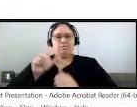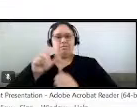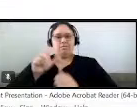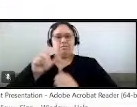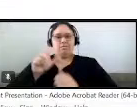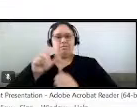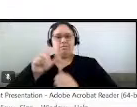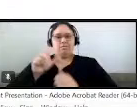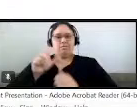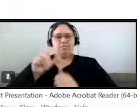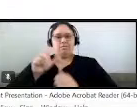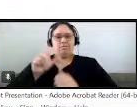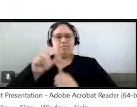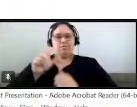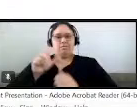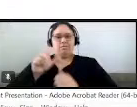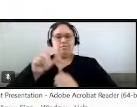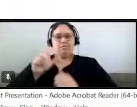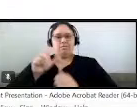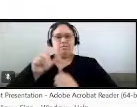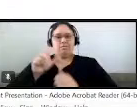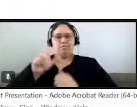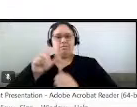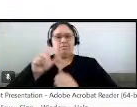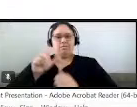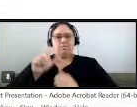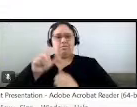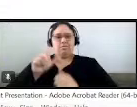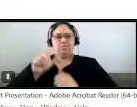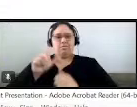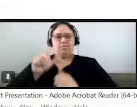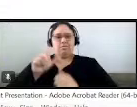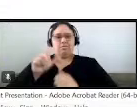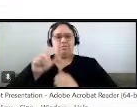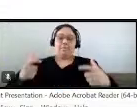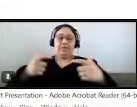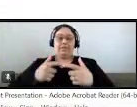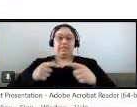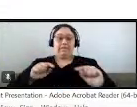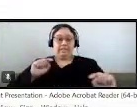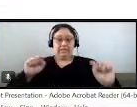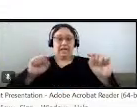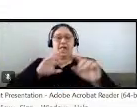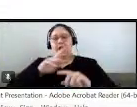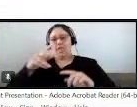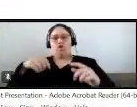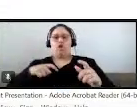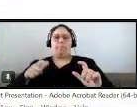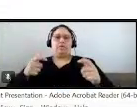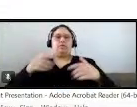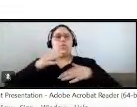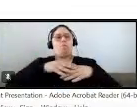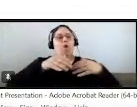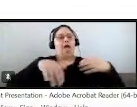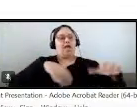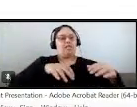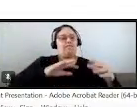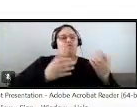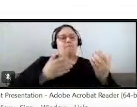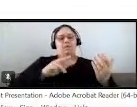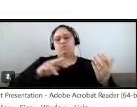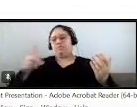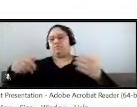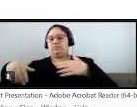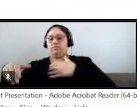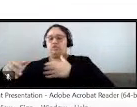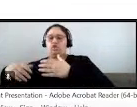institution. Then, but within that, when other committees supposed to understand, other committees will be more active than others, then